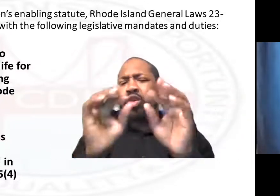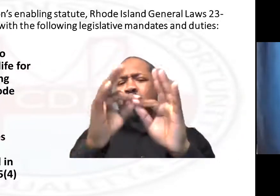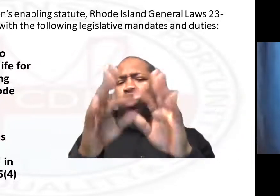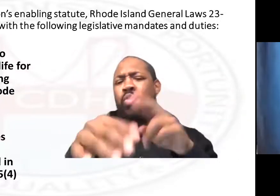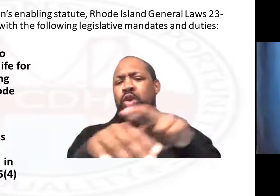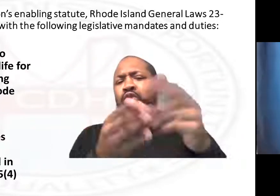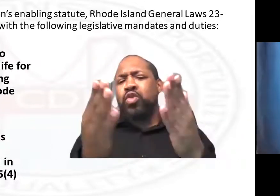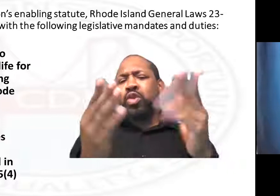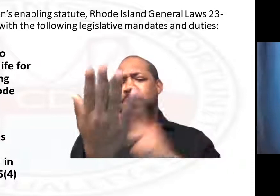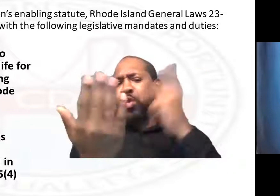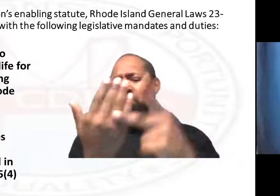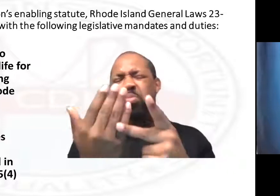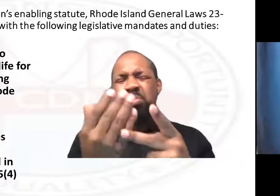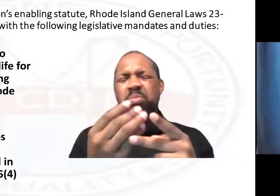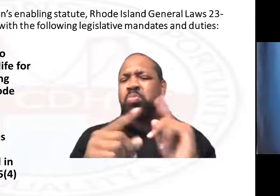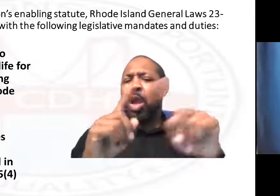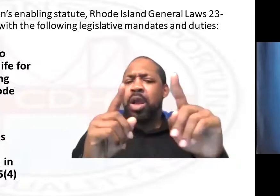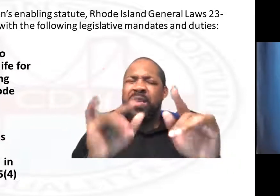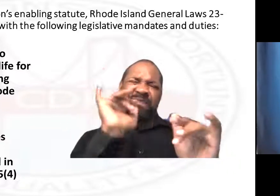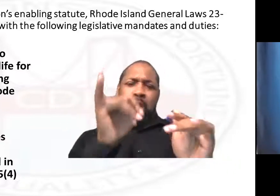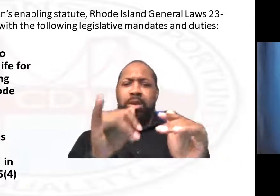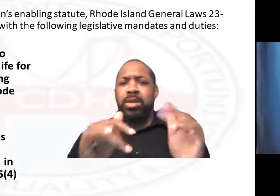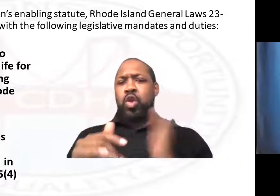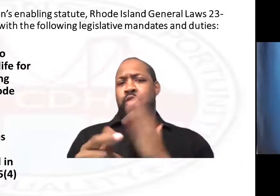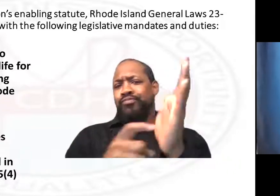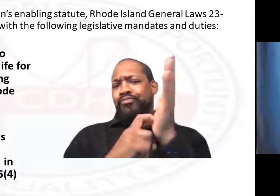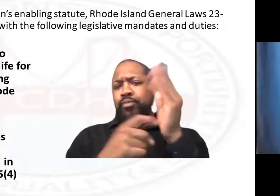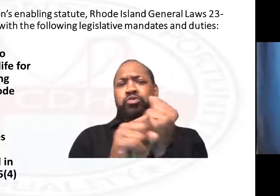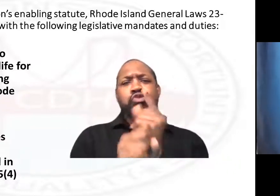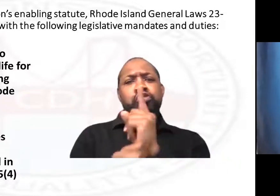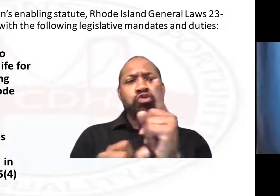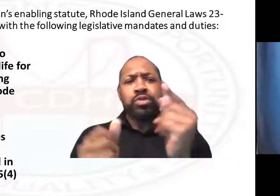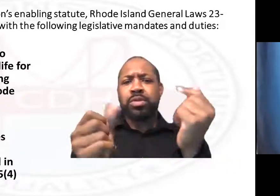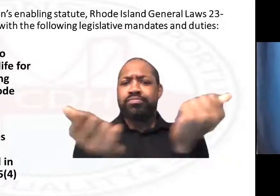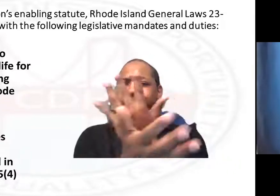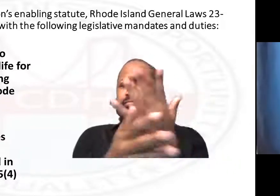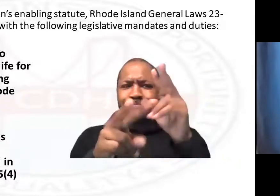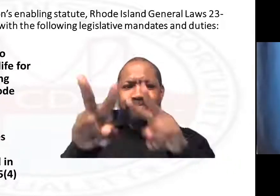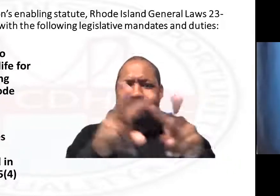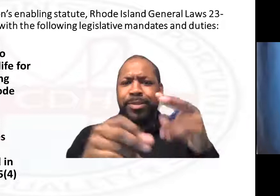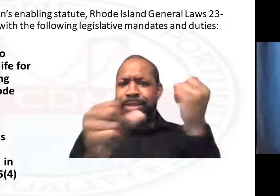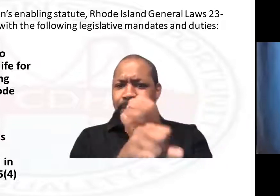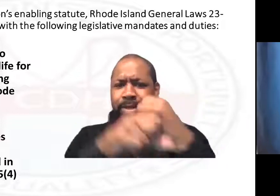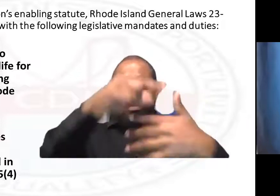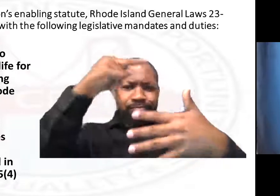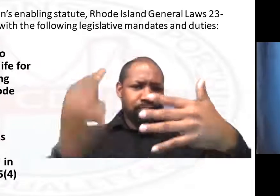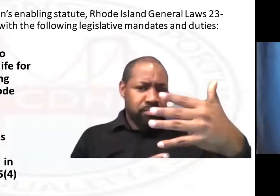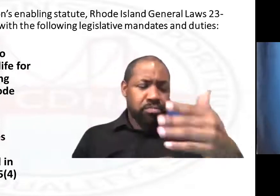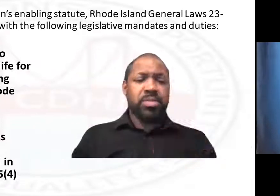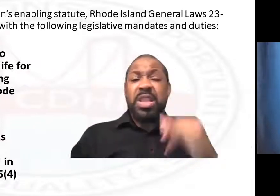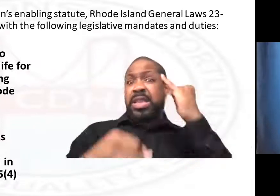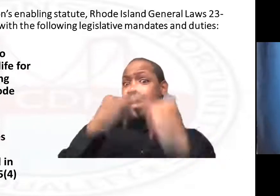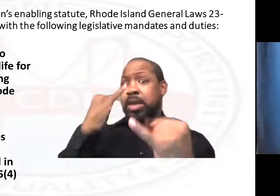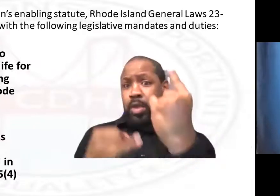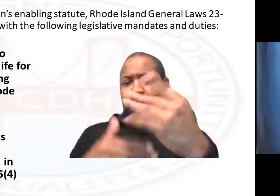all of those things. I'm sure Holly's going to explain more of that when she talks about her program, but that is one of the requirements that we need to do to